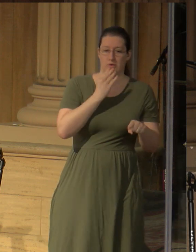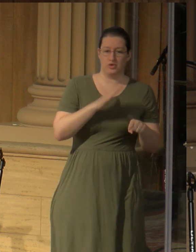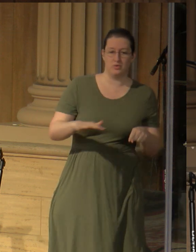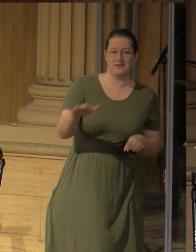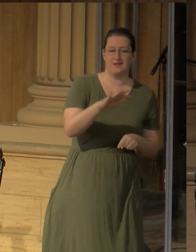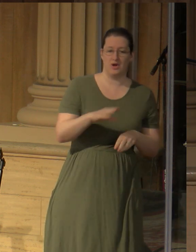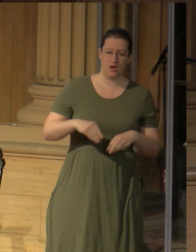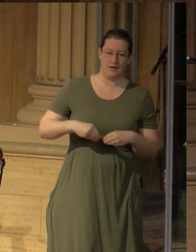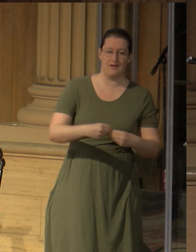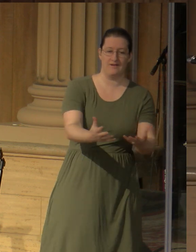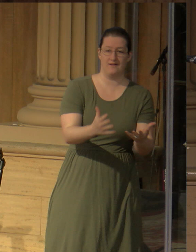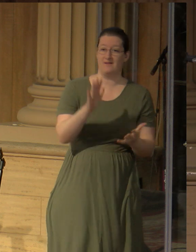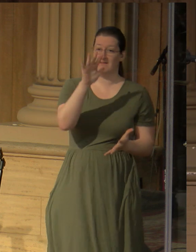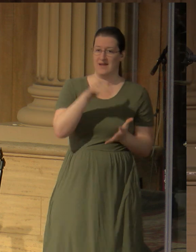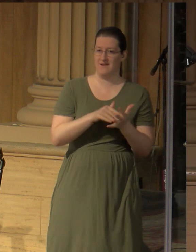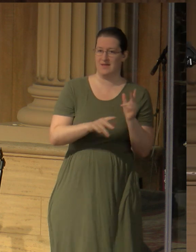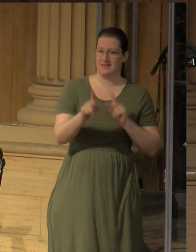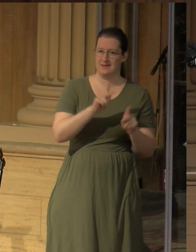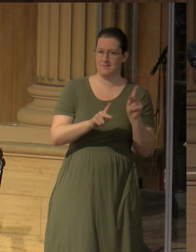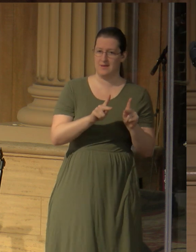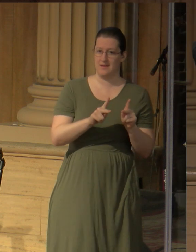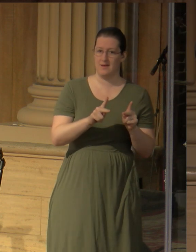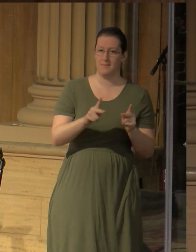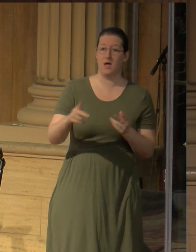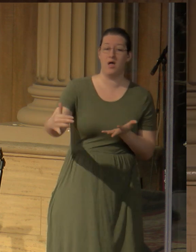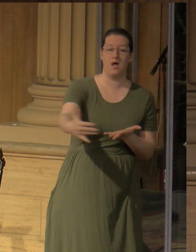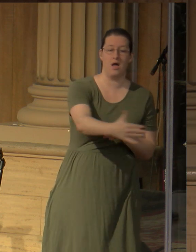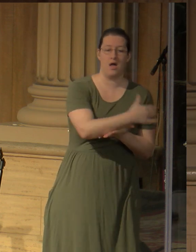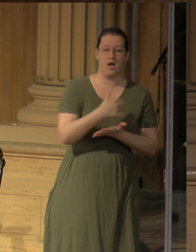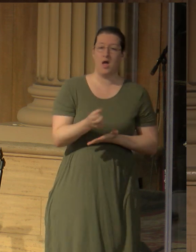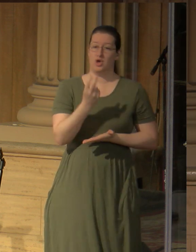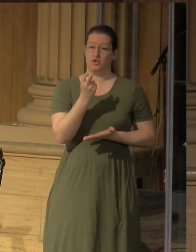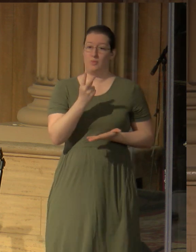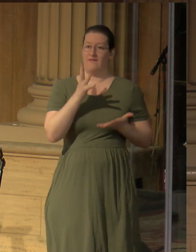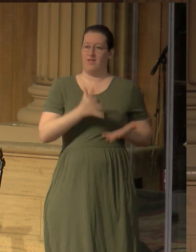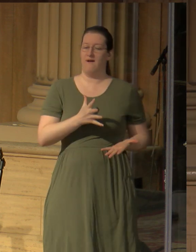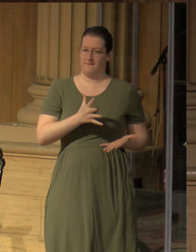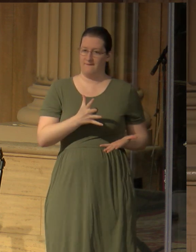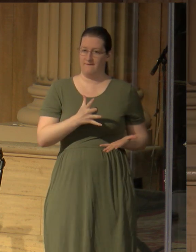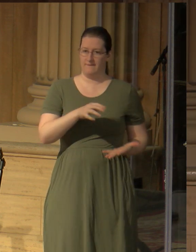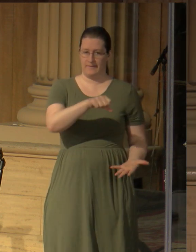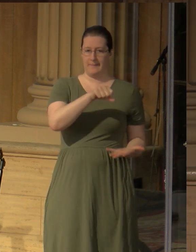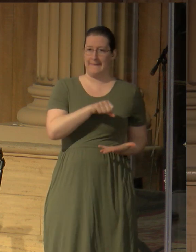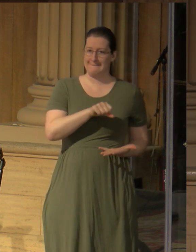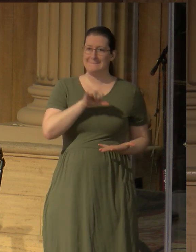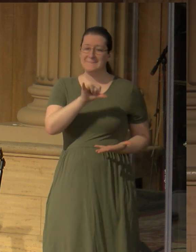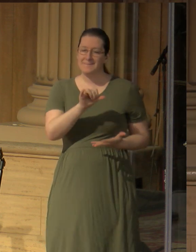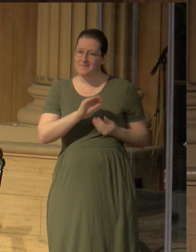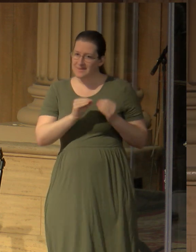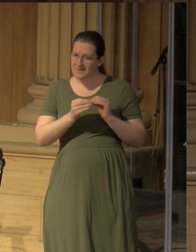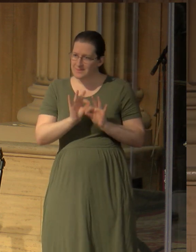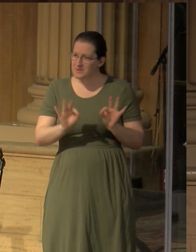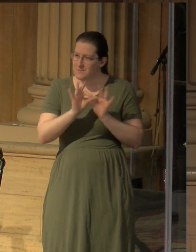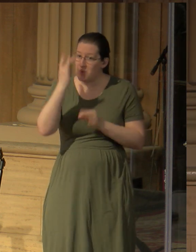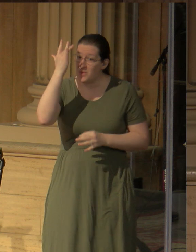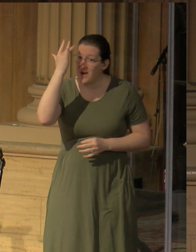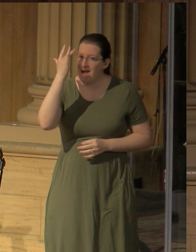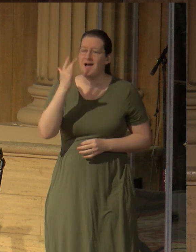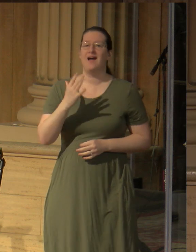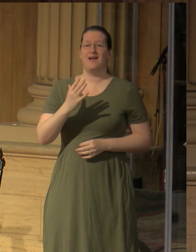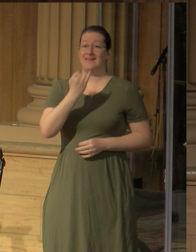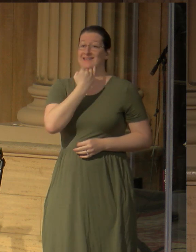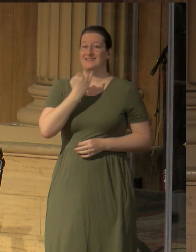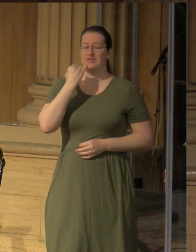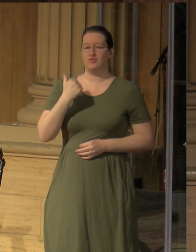feed the 5,000, and afterwards there are 12 baskets full left over. And that number 12 would have been really significant to the Jews because there were 12 tribes in